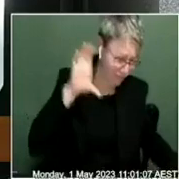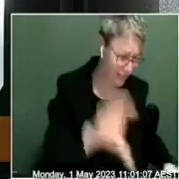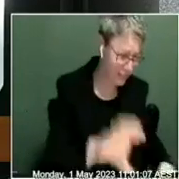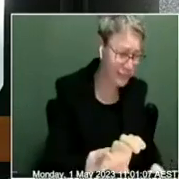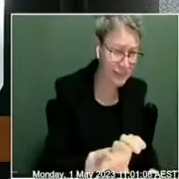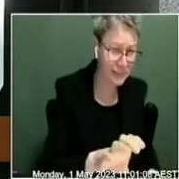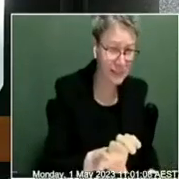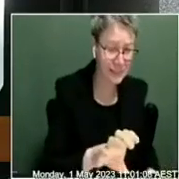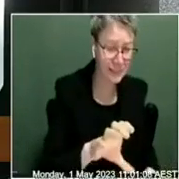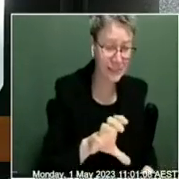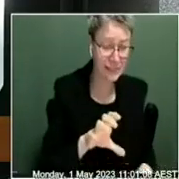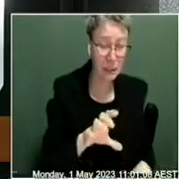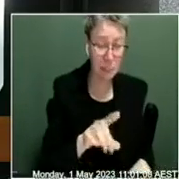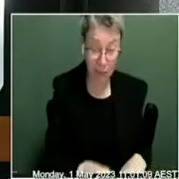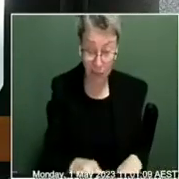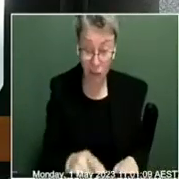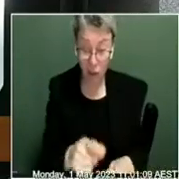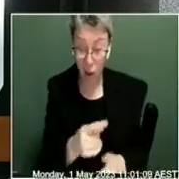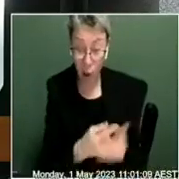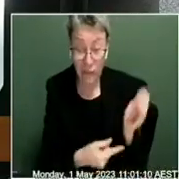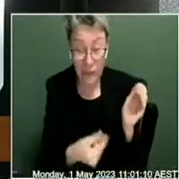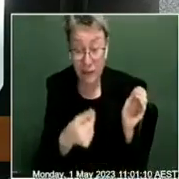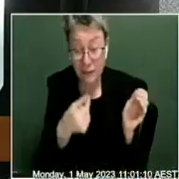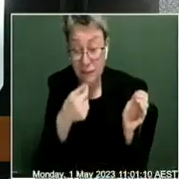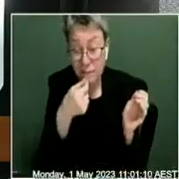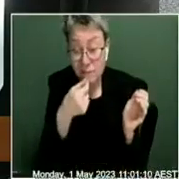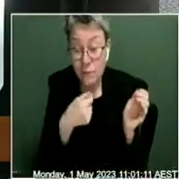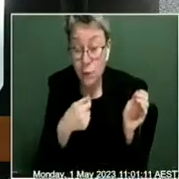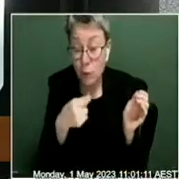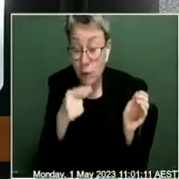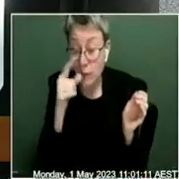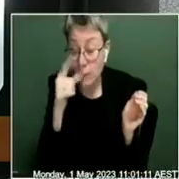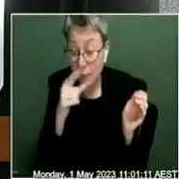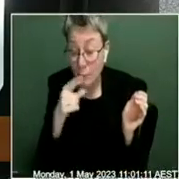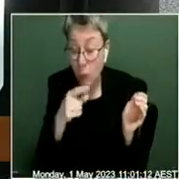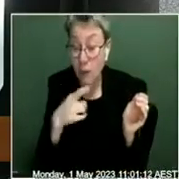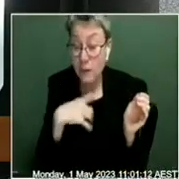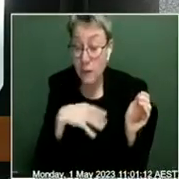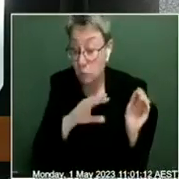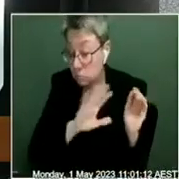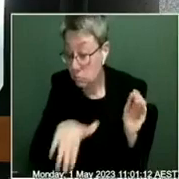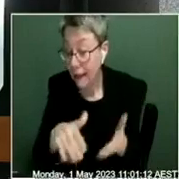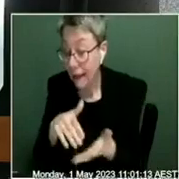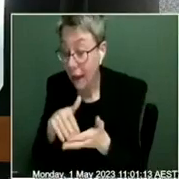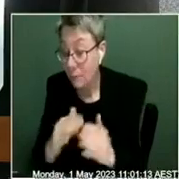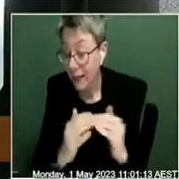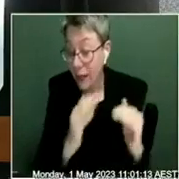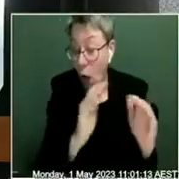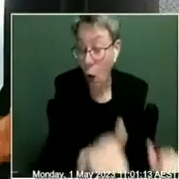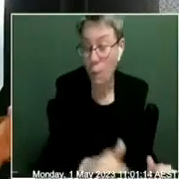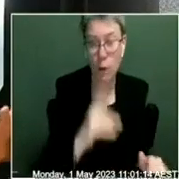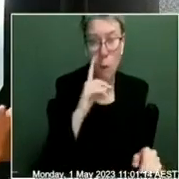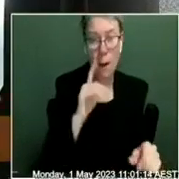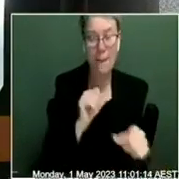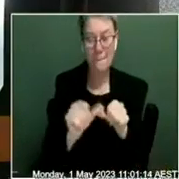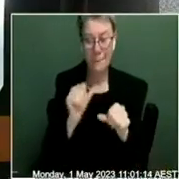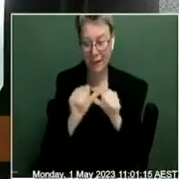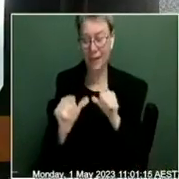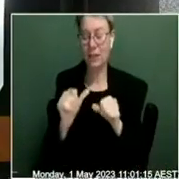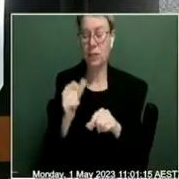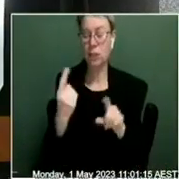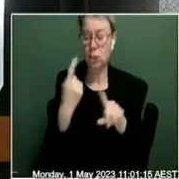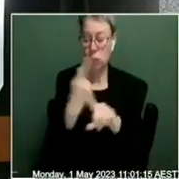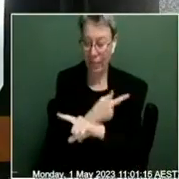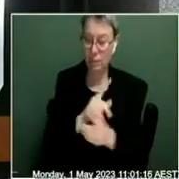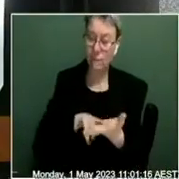cultural change Victoria Police and Ambulance Victoria in terms of their operational guidelines, to try and use those services that do have that full